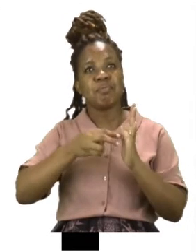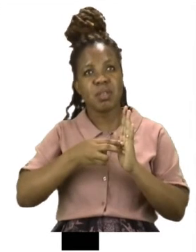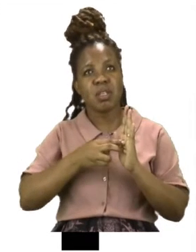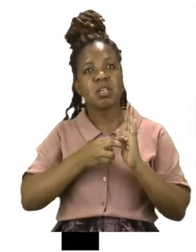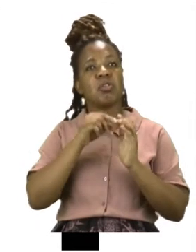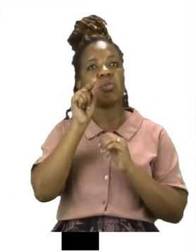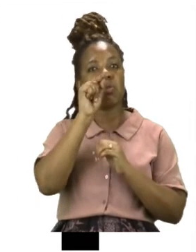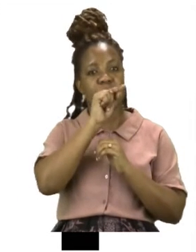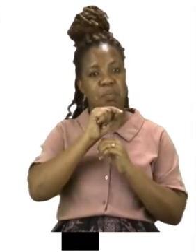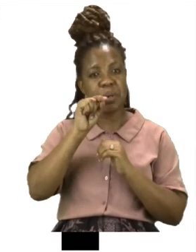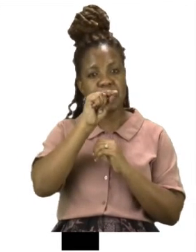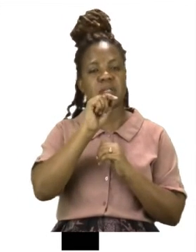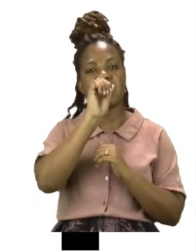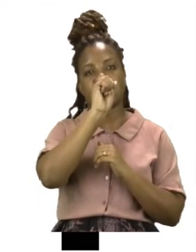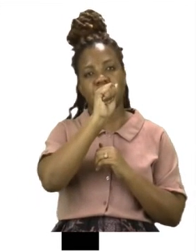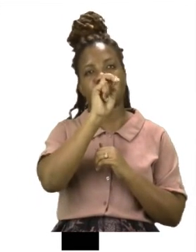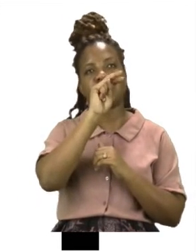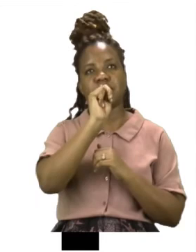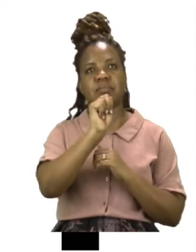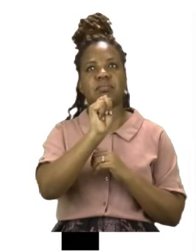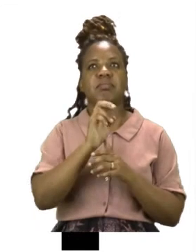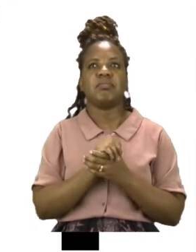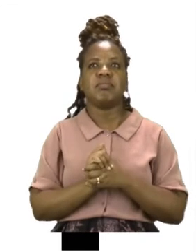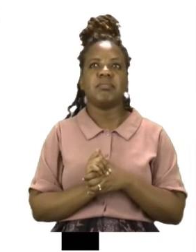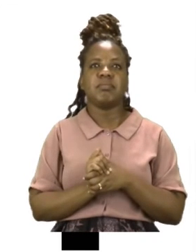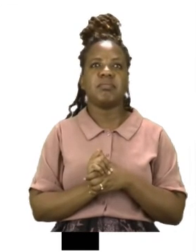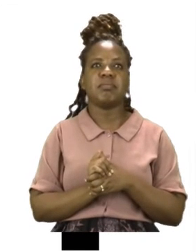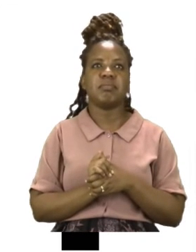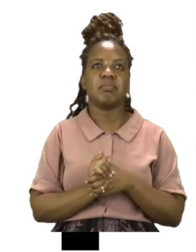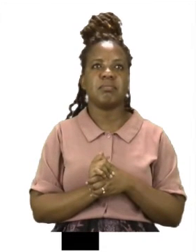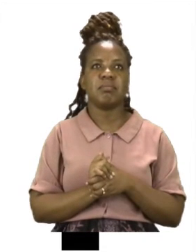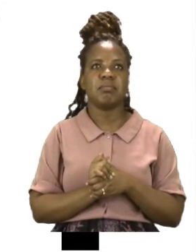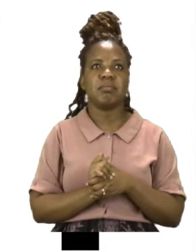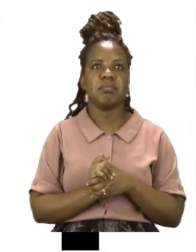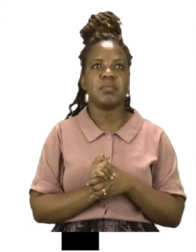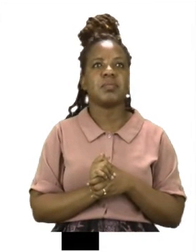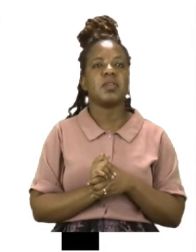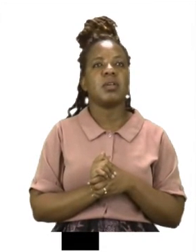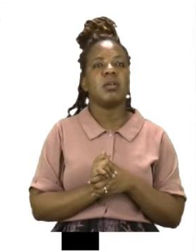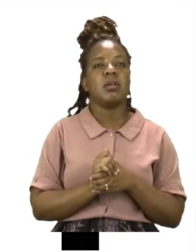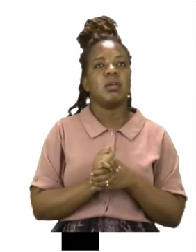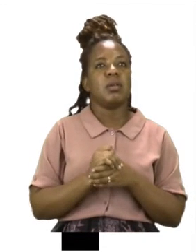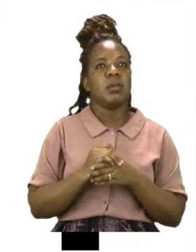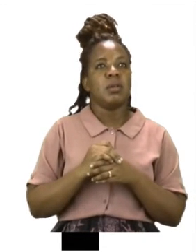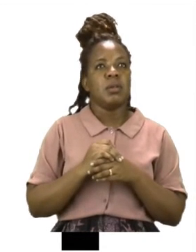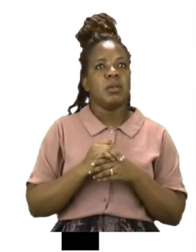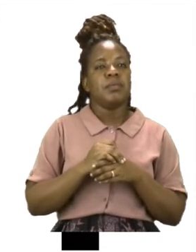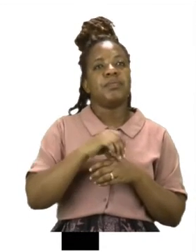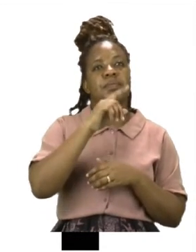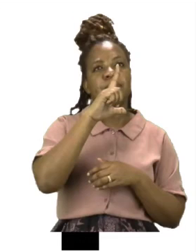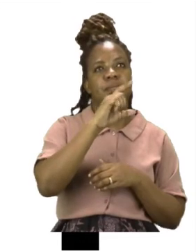word an is the one we are meant to circle. Now, let's read our sentence correctly.